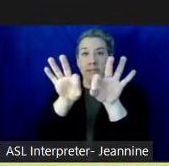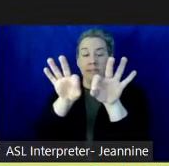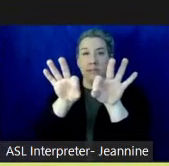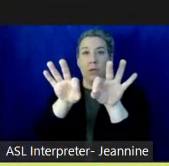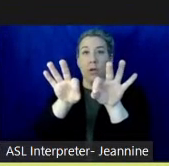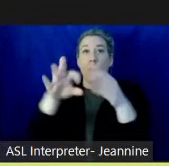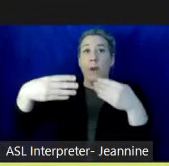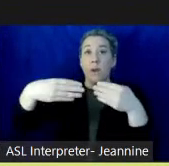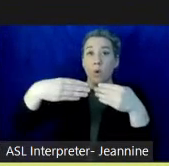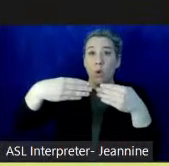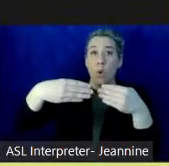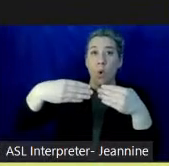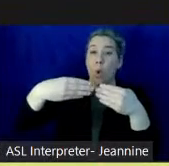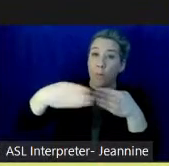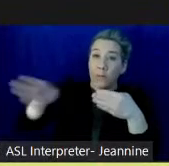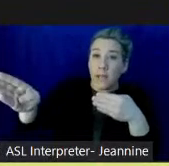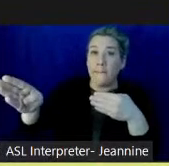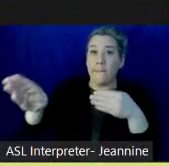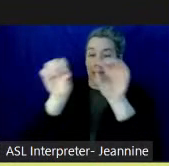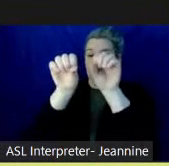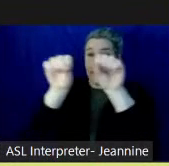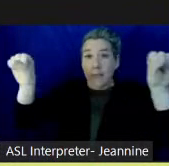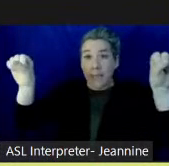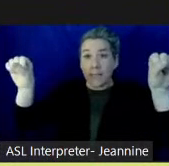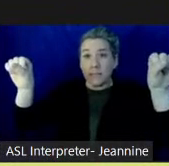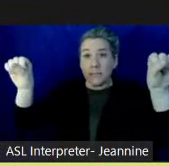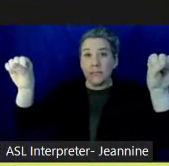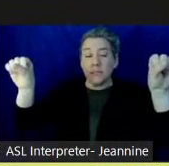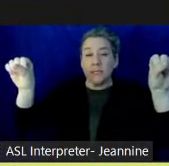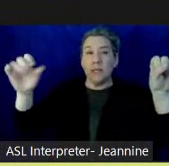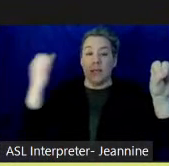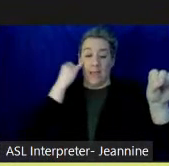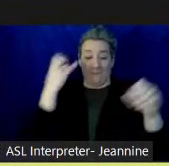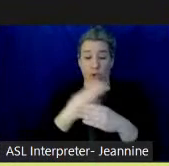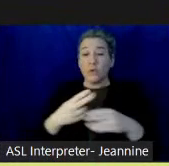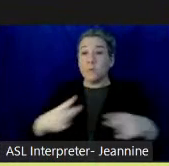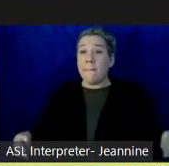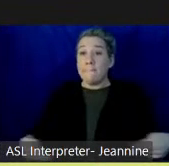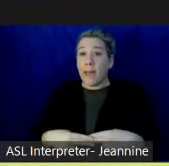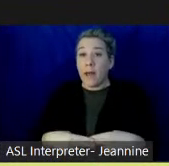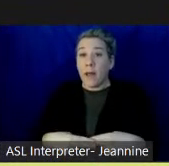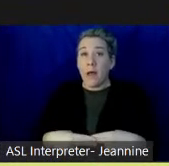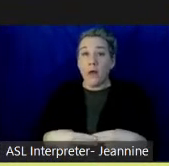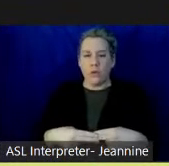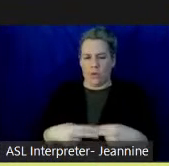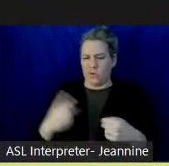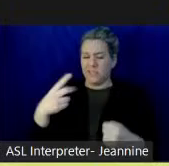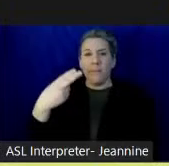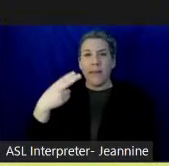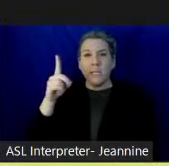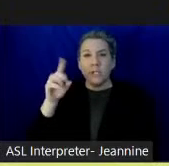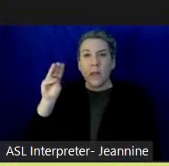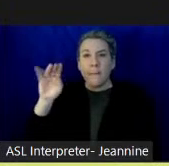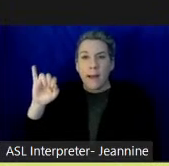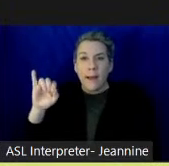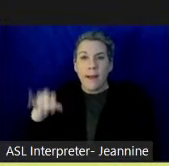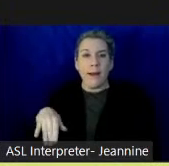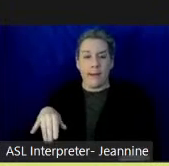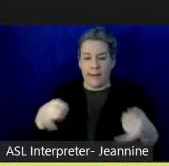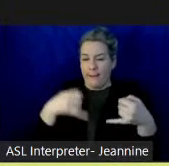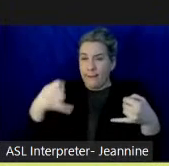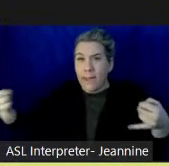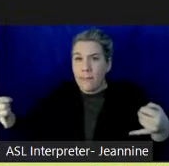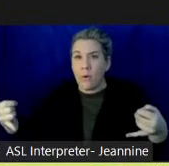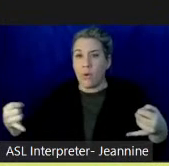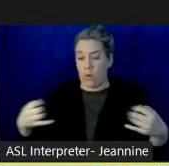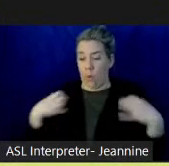mechanism, that arm expands. If I take the belt that I'm wearing, if I take some HDMI cable, extension cord, a backpack strap, or